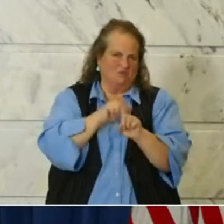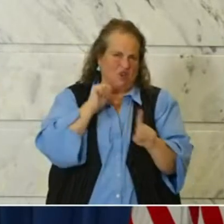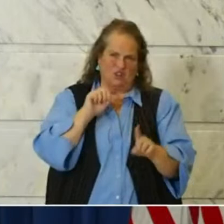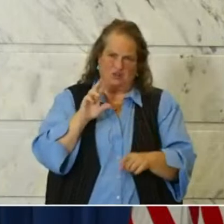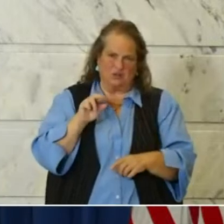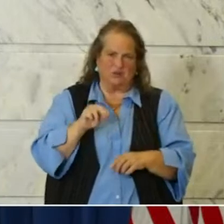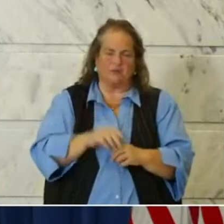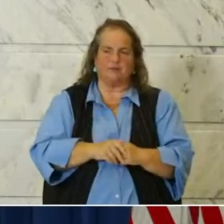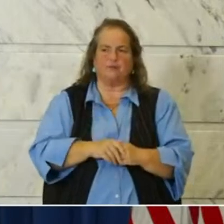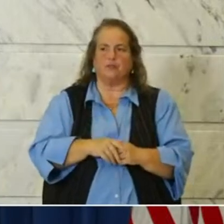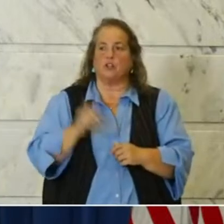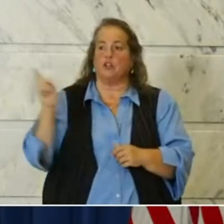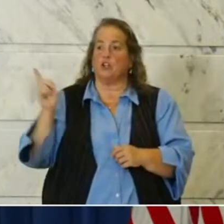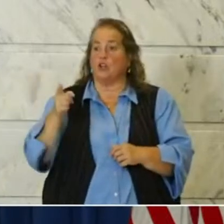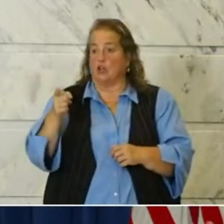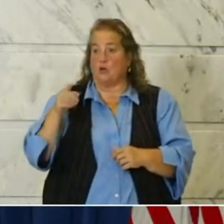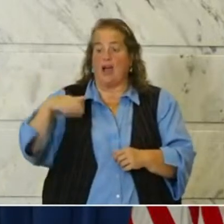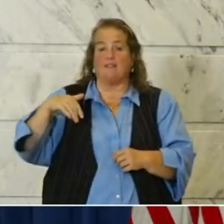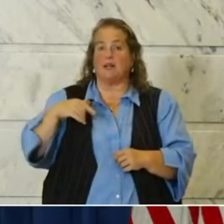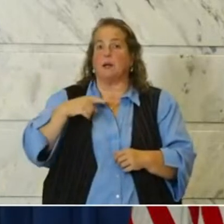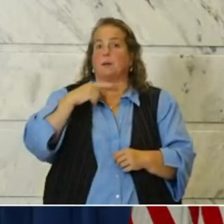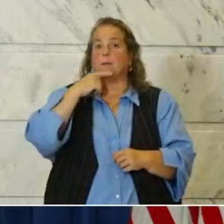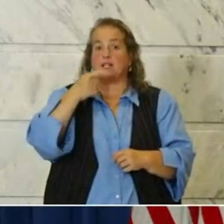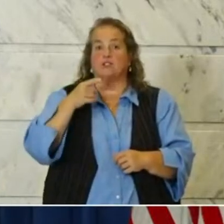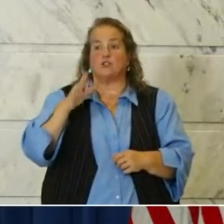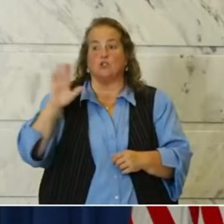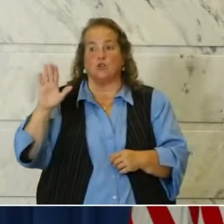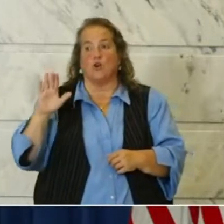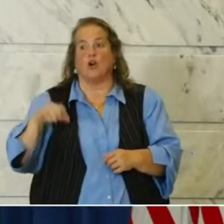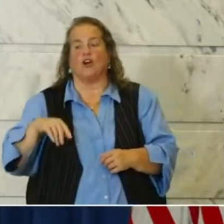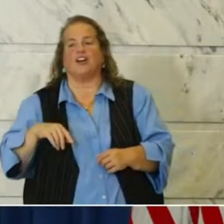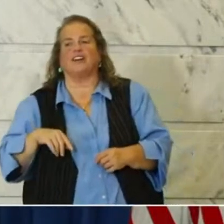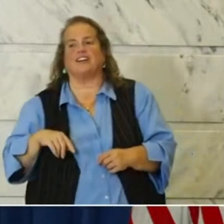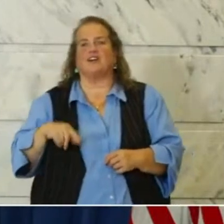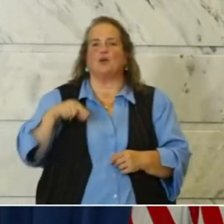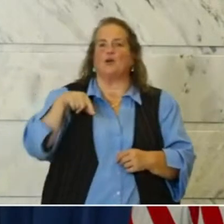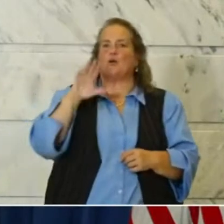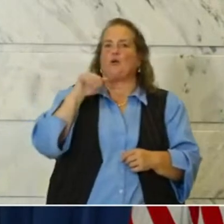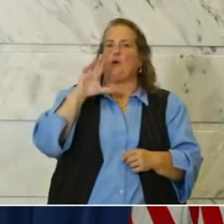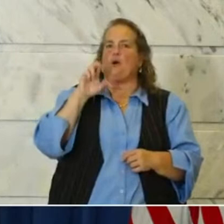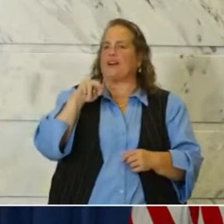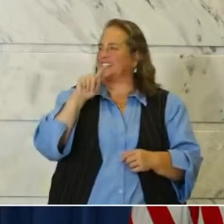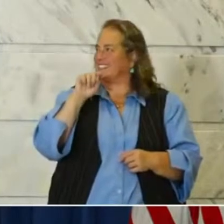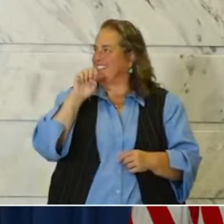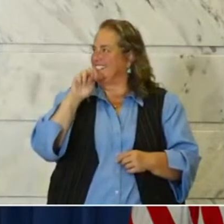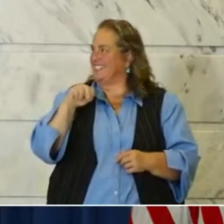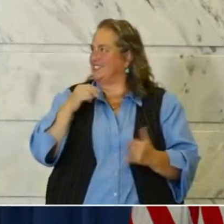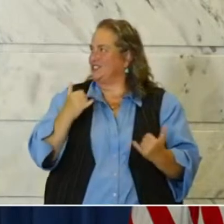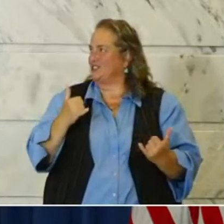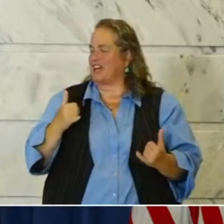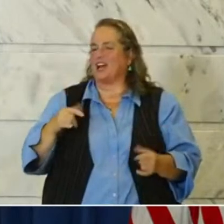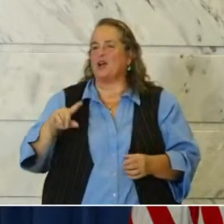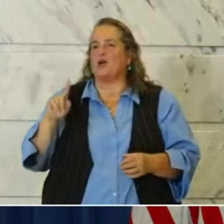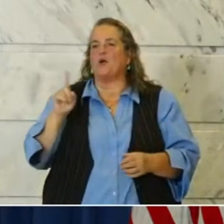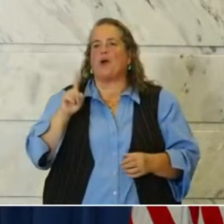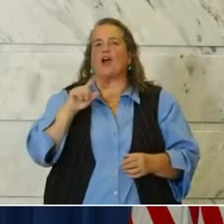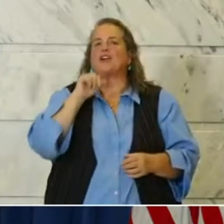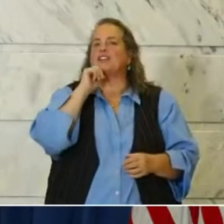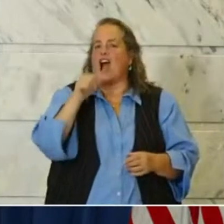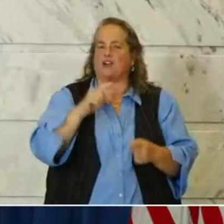your quarantine today, so I'll mention it. Yeah, let's put it up. Hey, it's a great question. It's about where not to